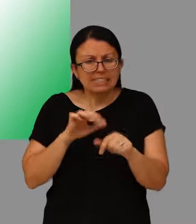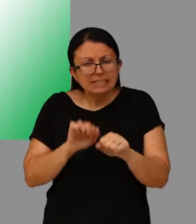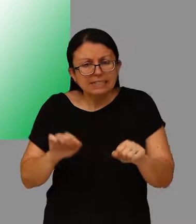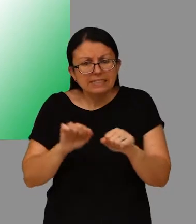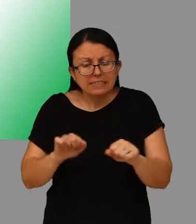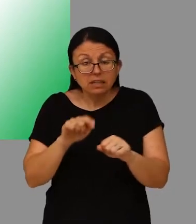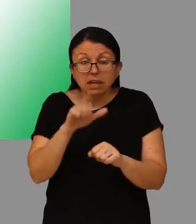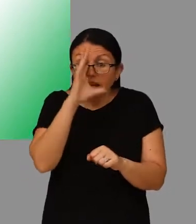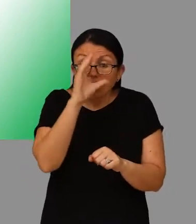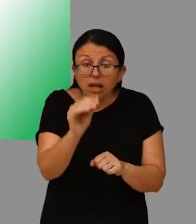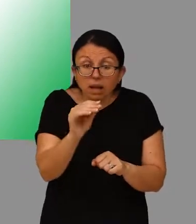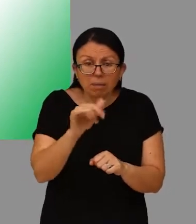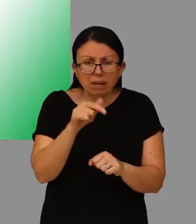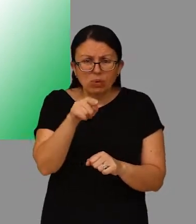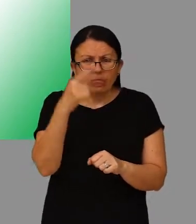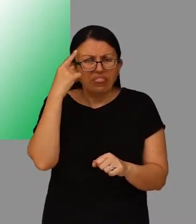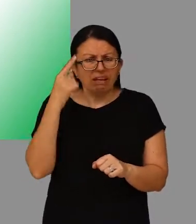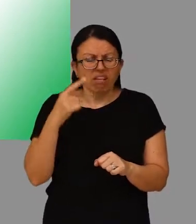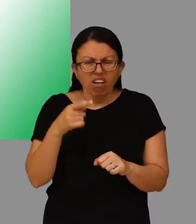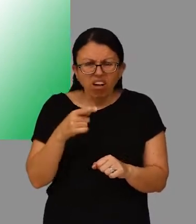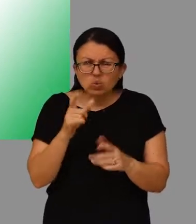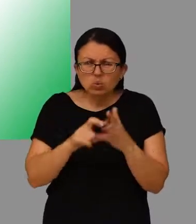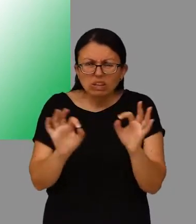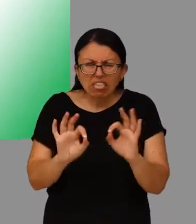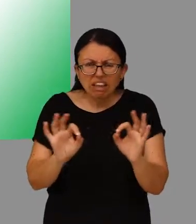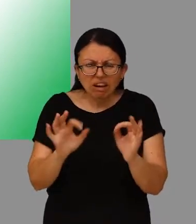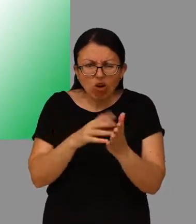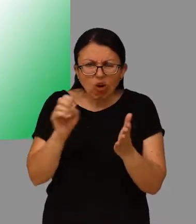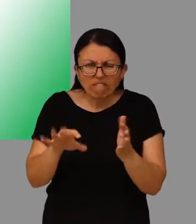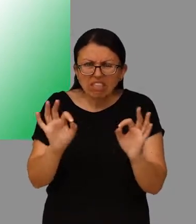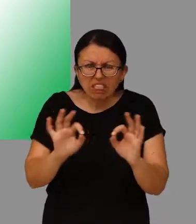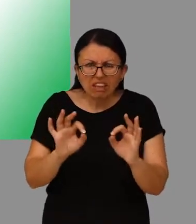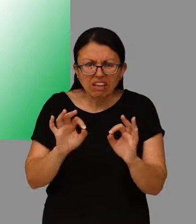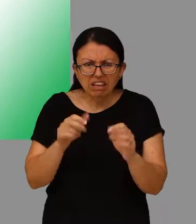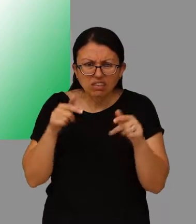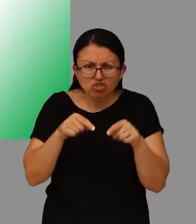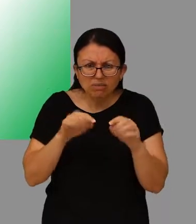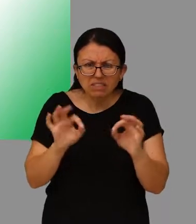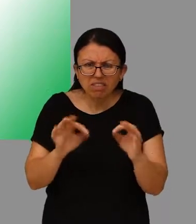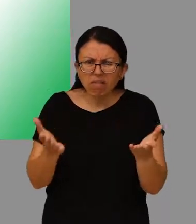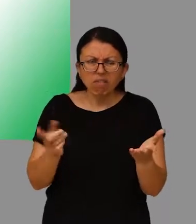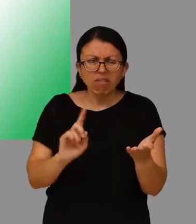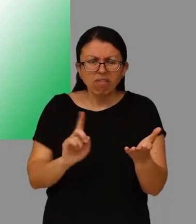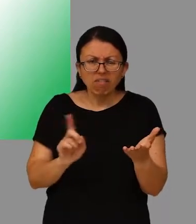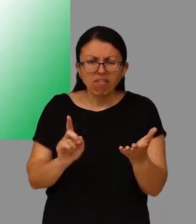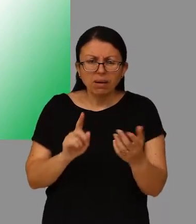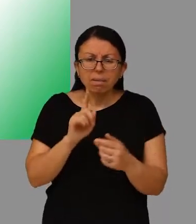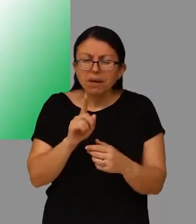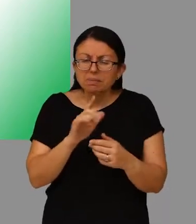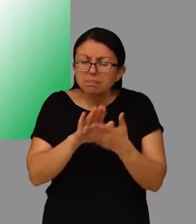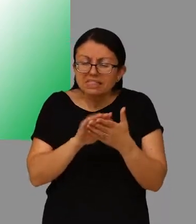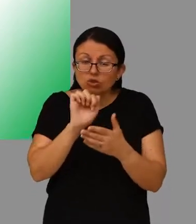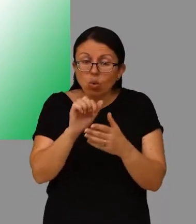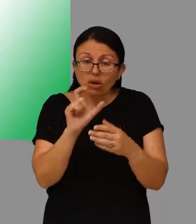you your diagnosis and then we're saying we're not going to do anything. However, what you need to bear in mind is that your cancer is